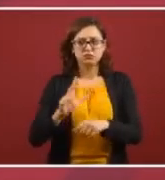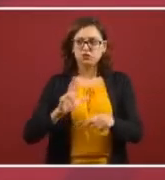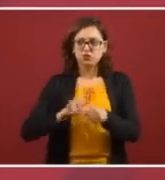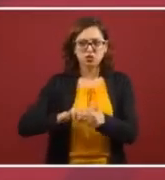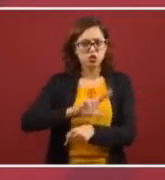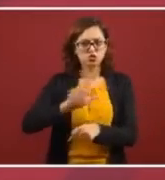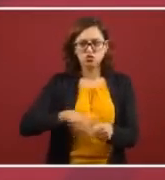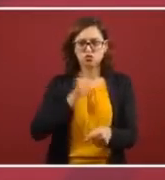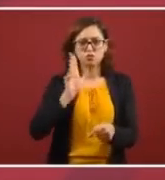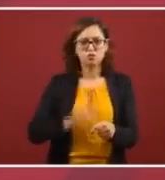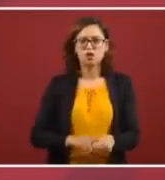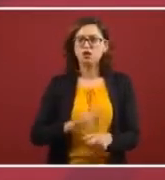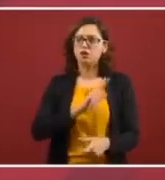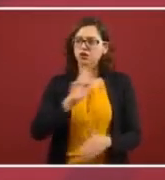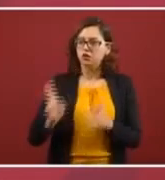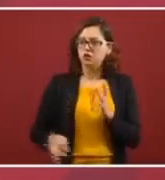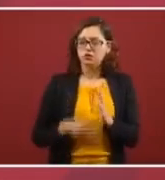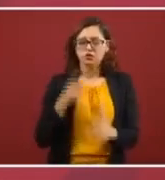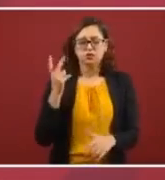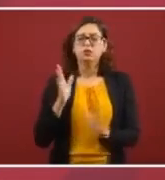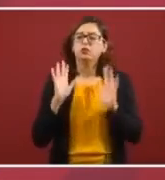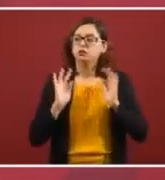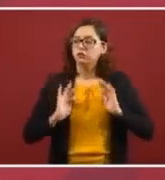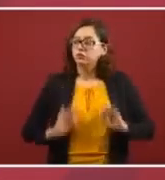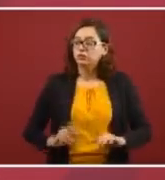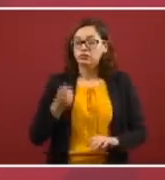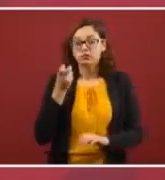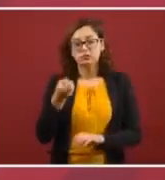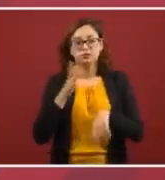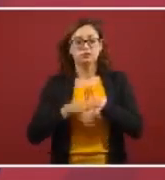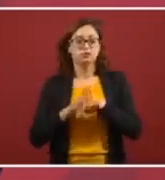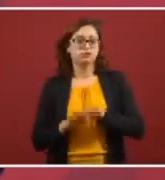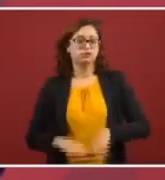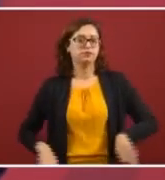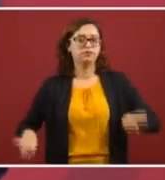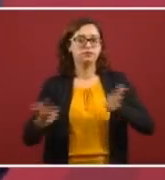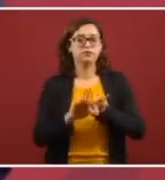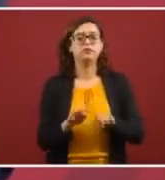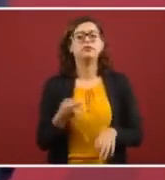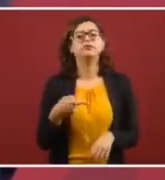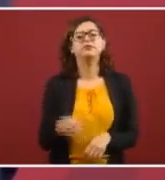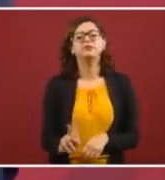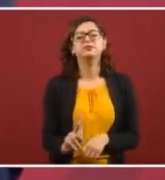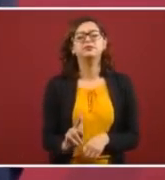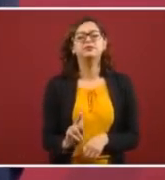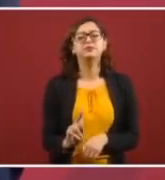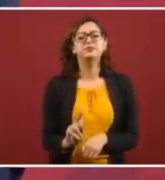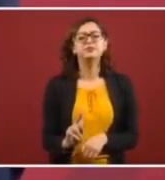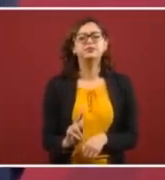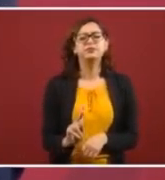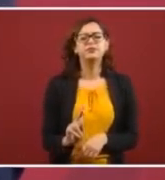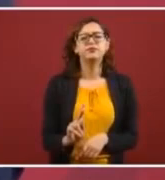And then now things have returned to the normal way. But